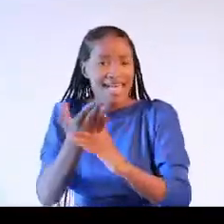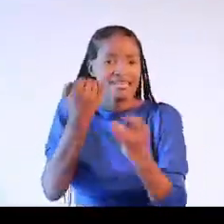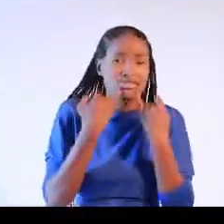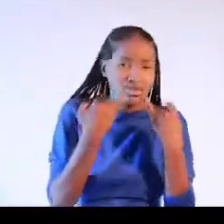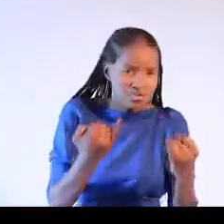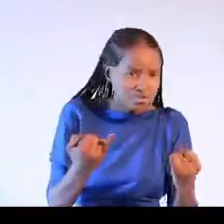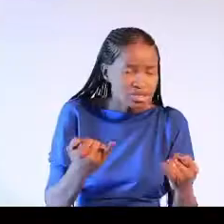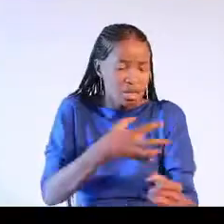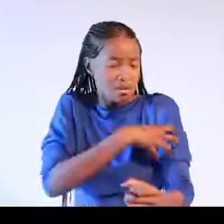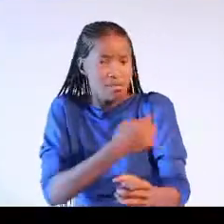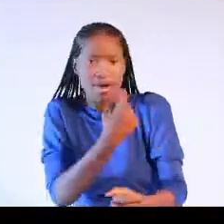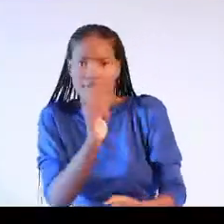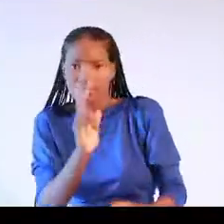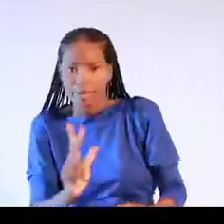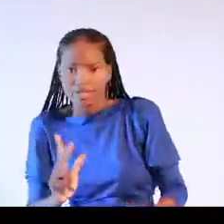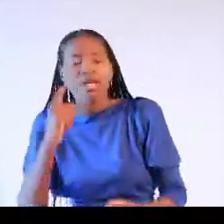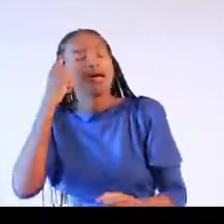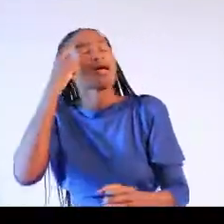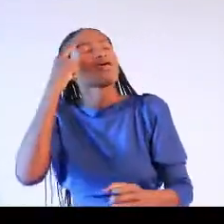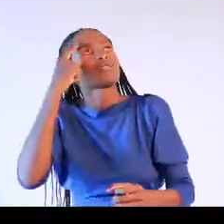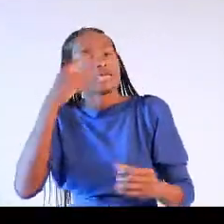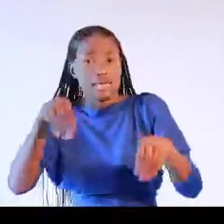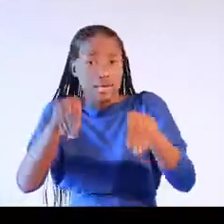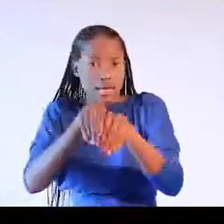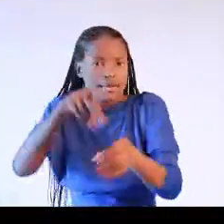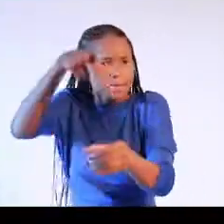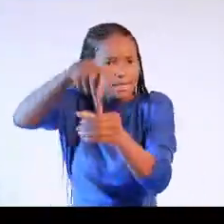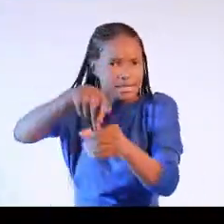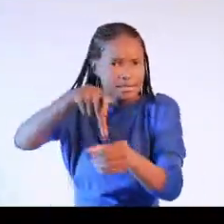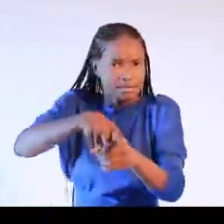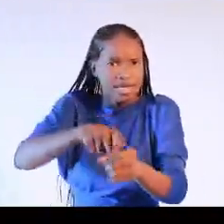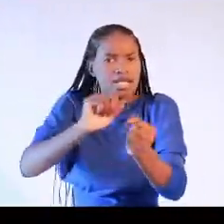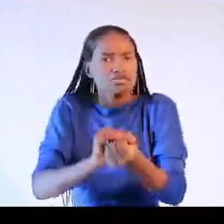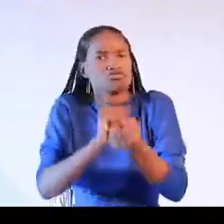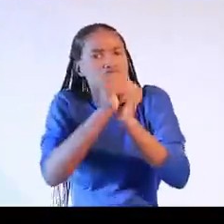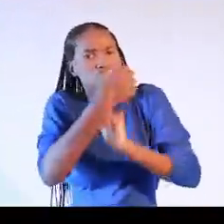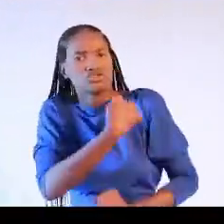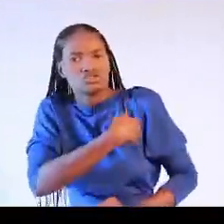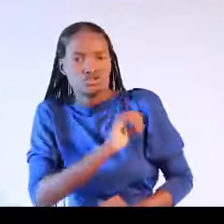information empowers everyone to think, act, participate and change.